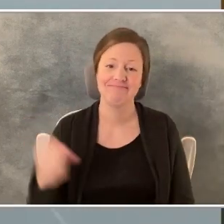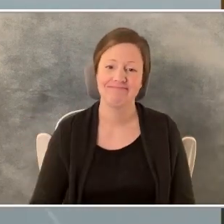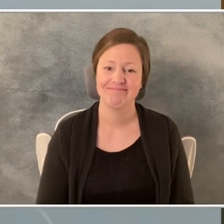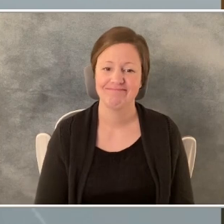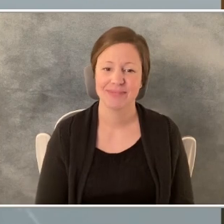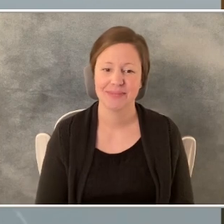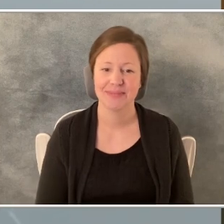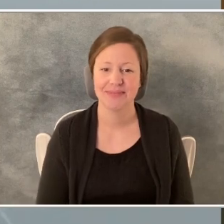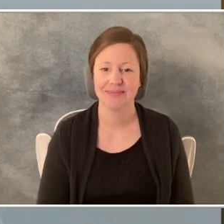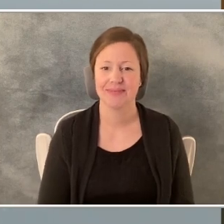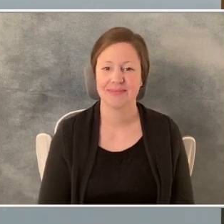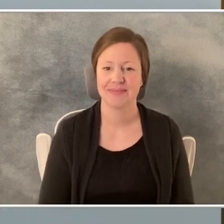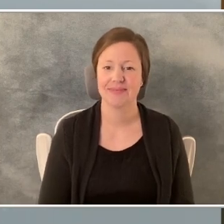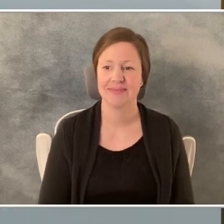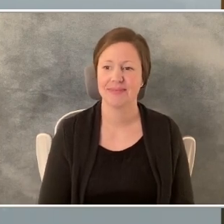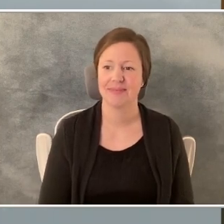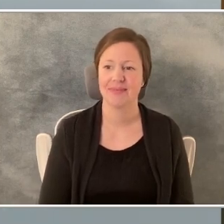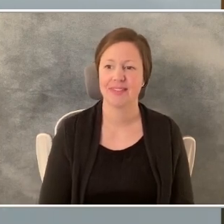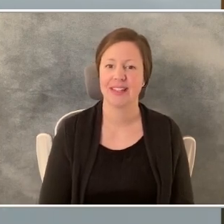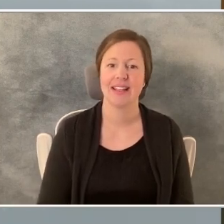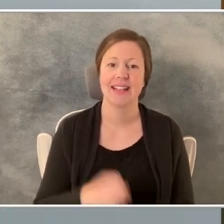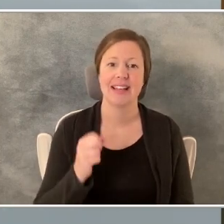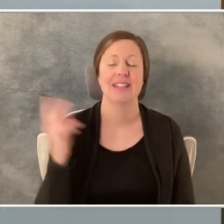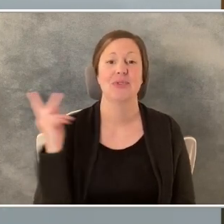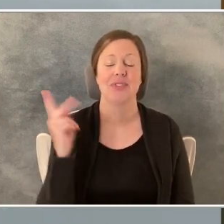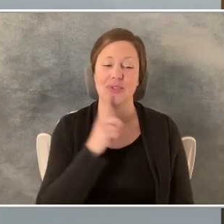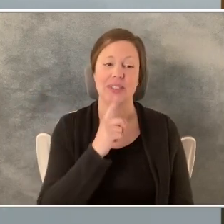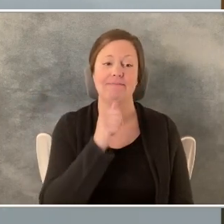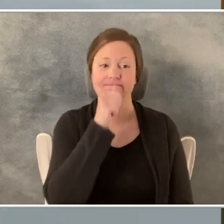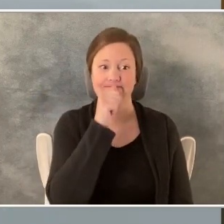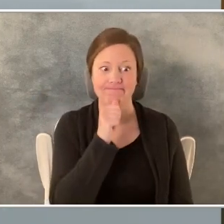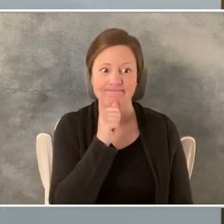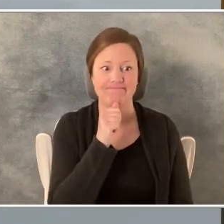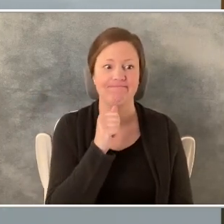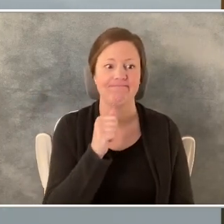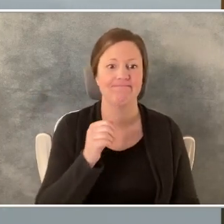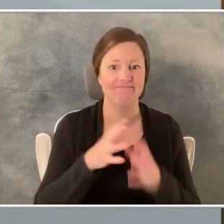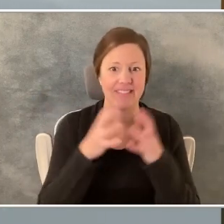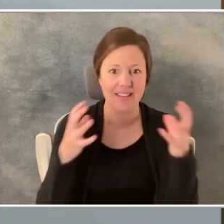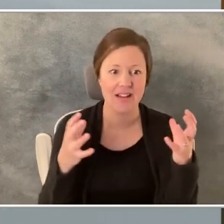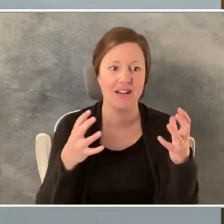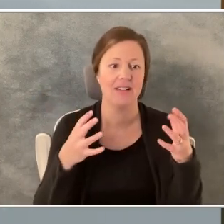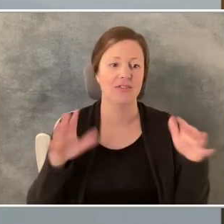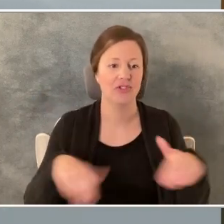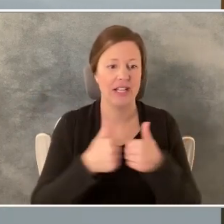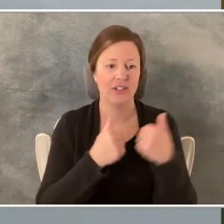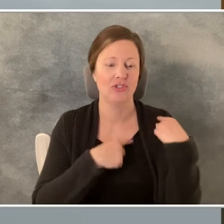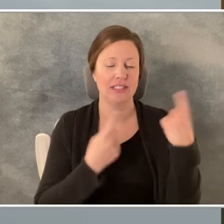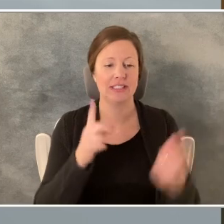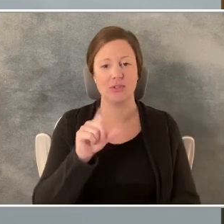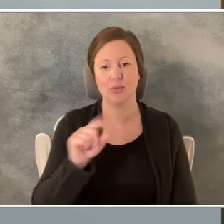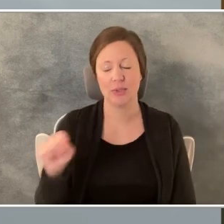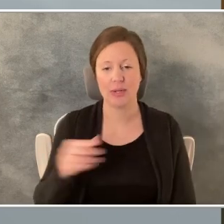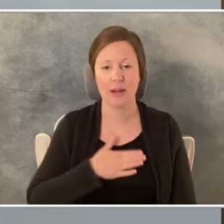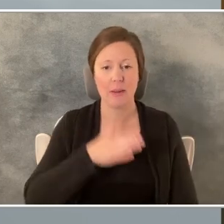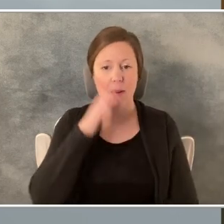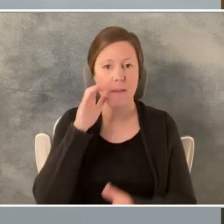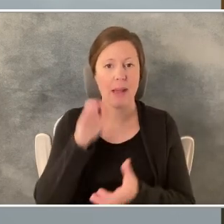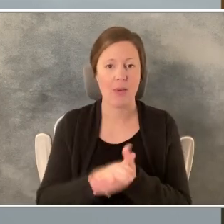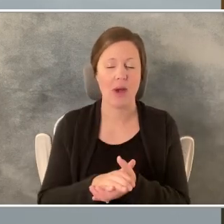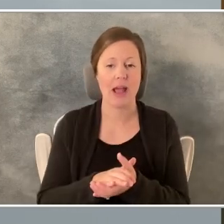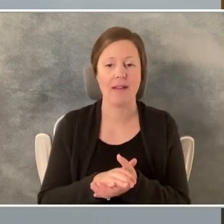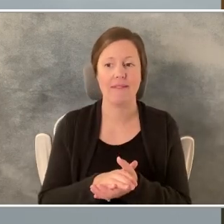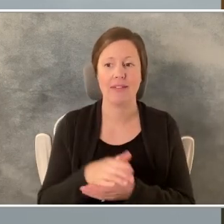Yeah. So we've kind of been through the ringer over the last 4 years since 2020. My wife actually went into